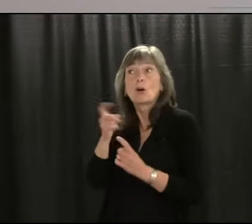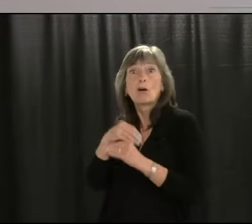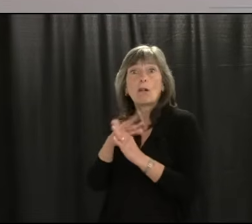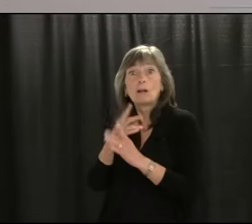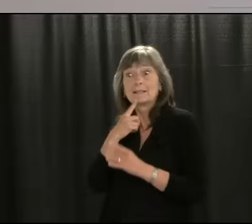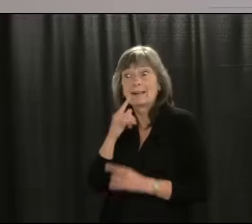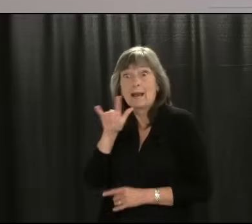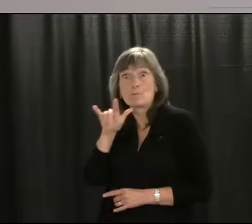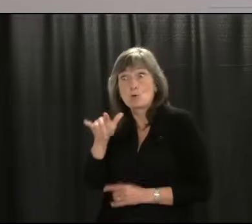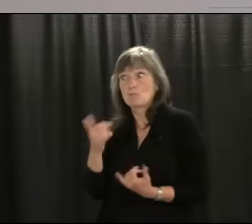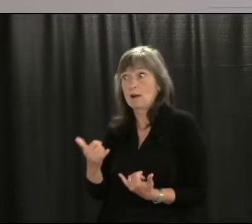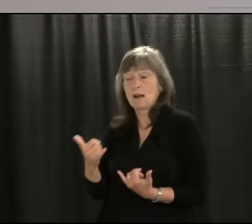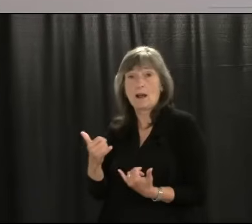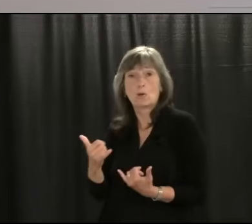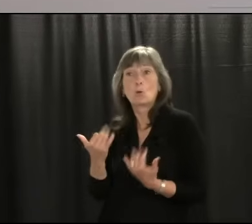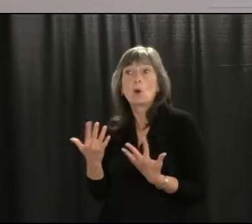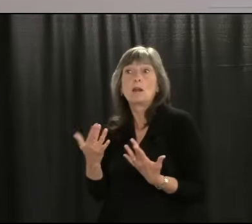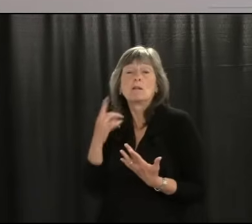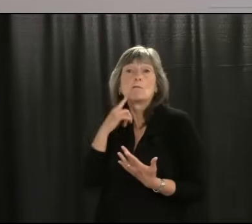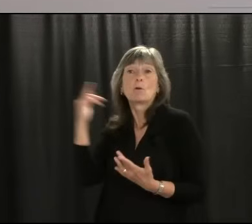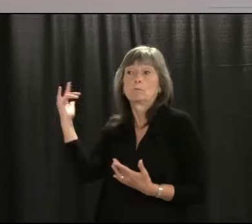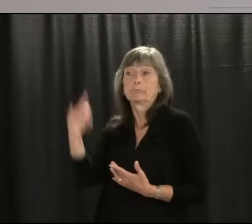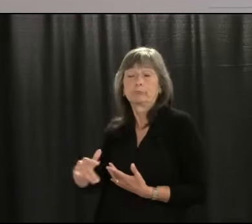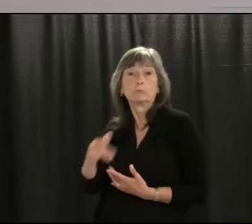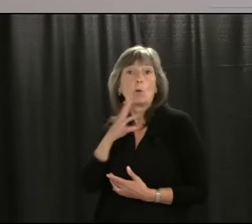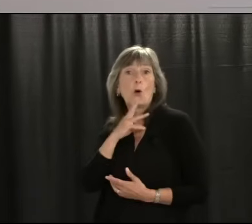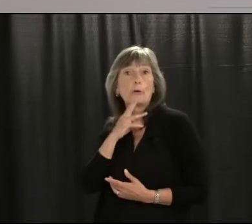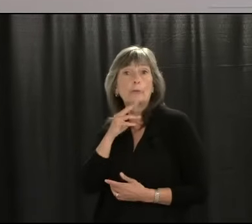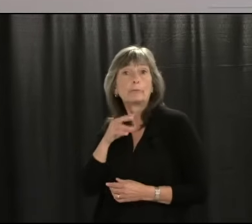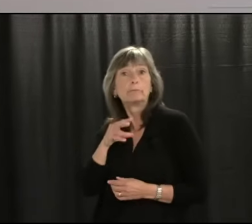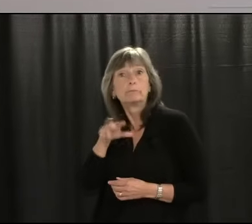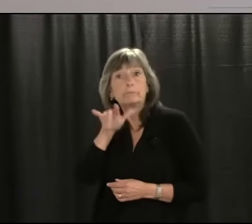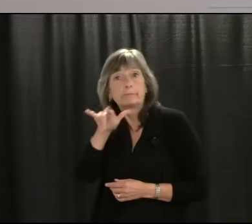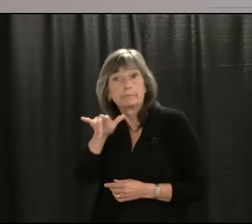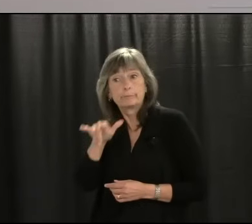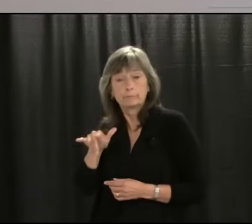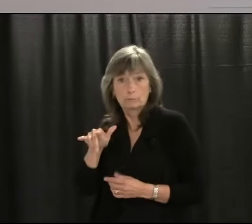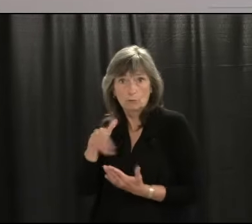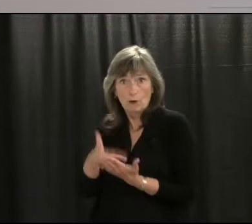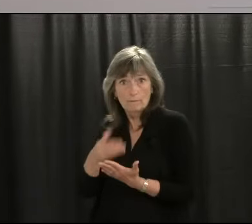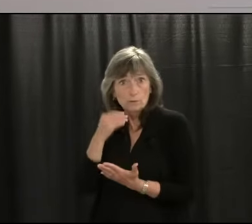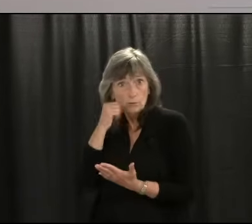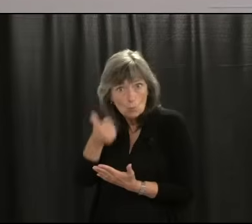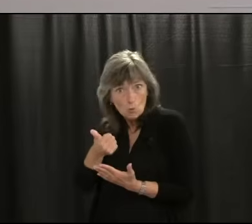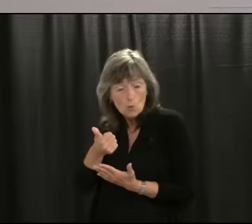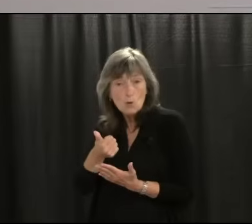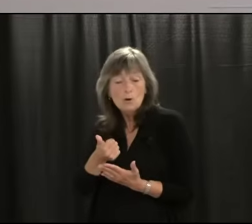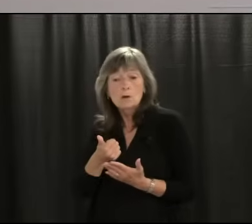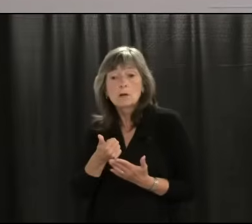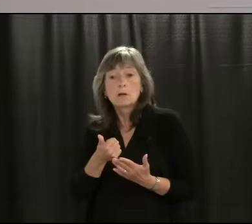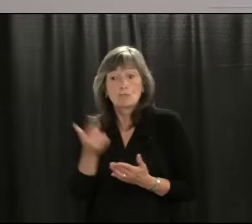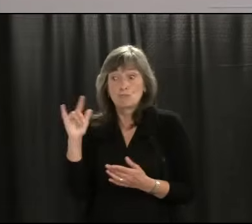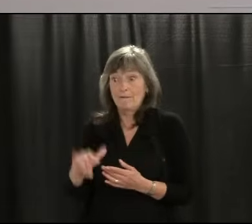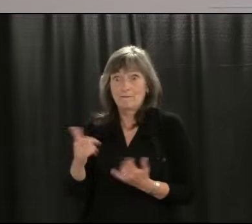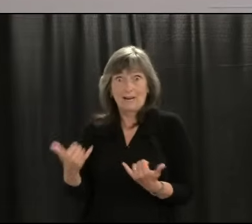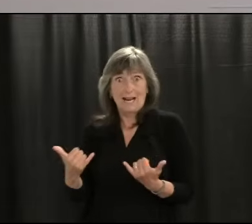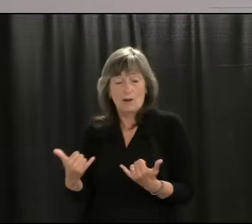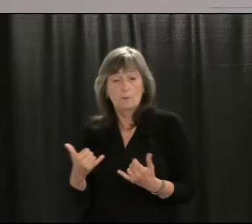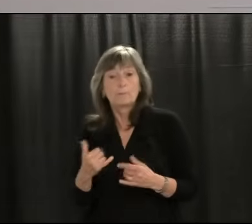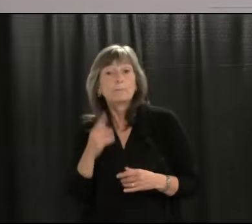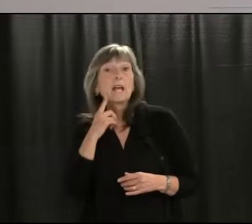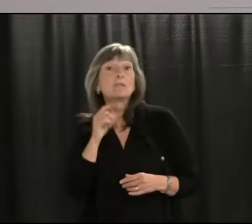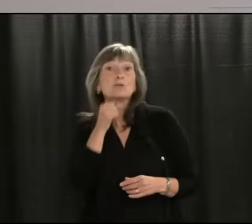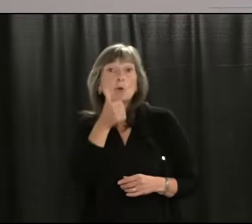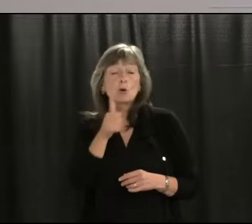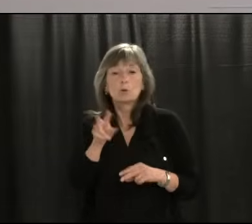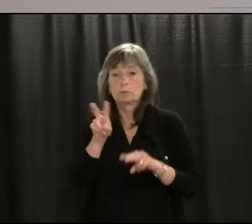are at the airport, and we're kind of waiting for them to land, so they'll be available for us tomorrow. And then when we do our assessments tomorrow morning